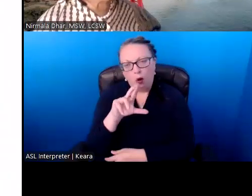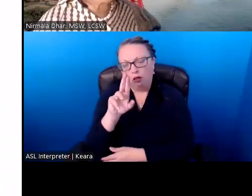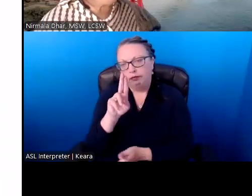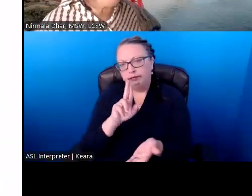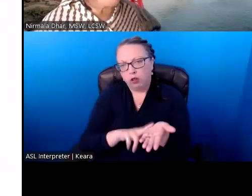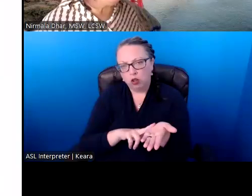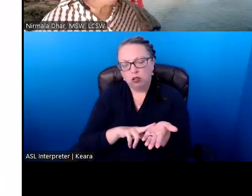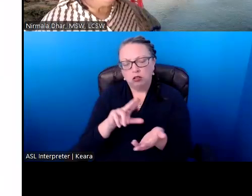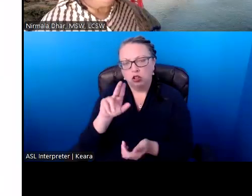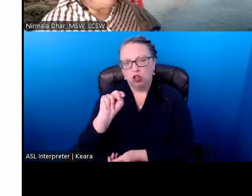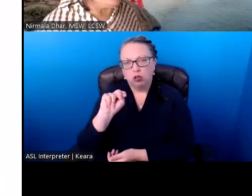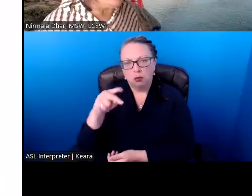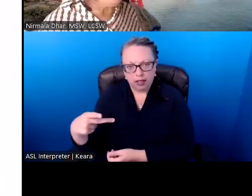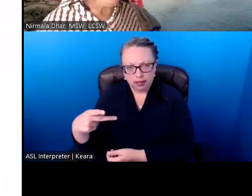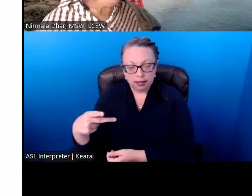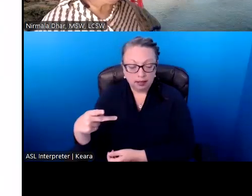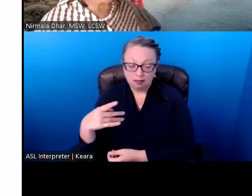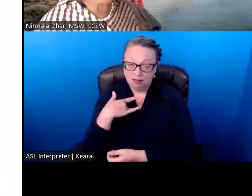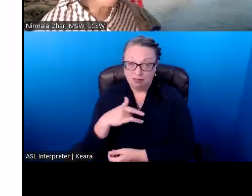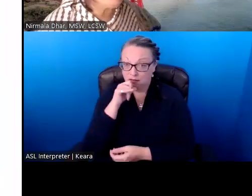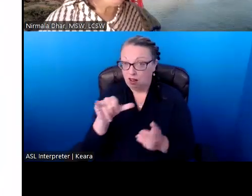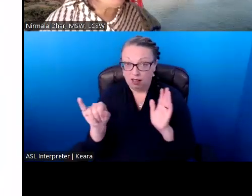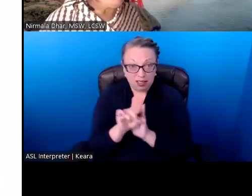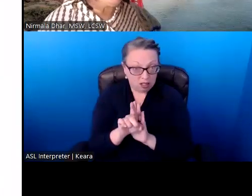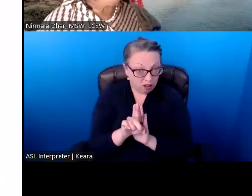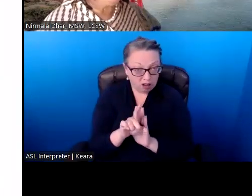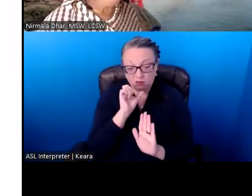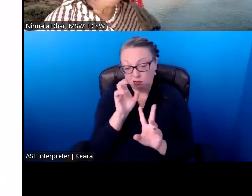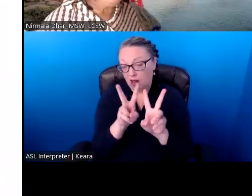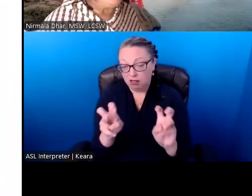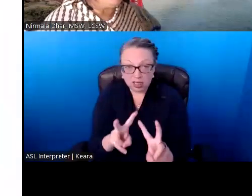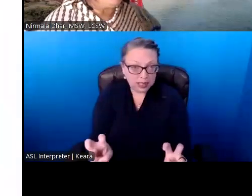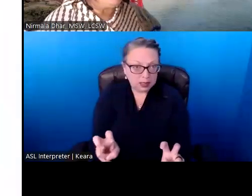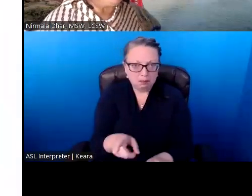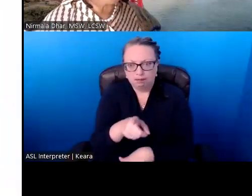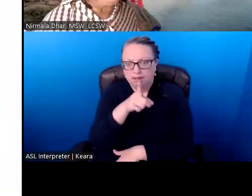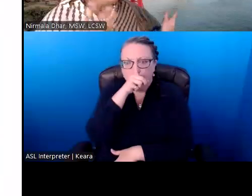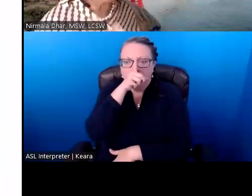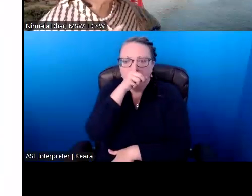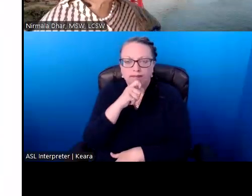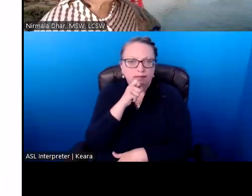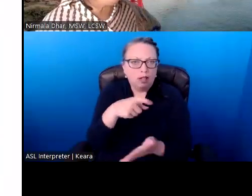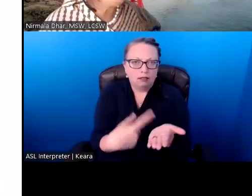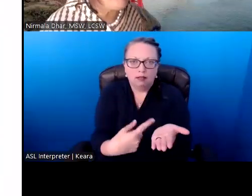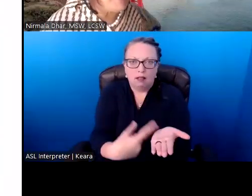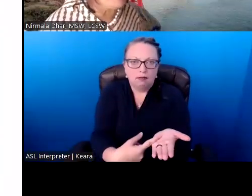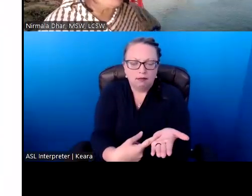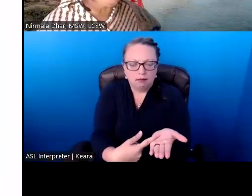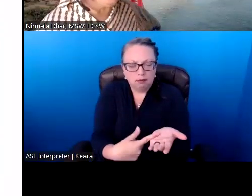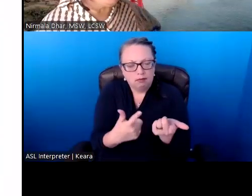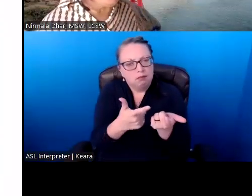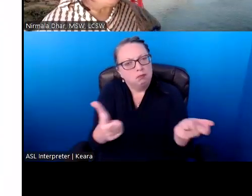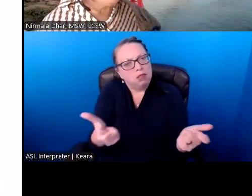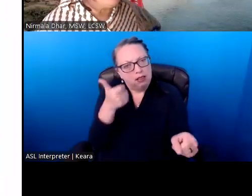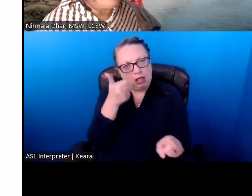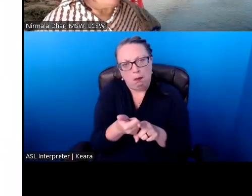is often not identified, assessed, or even spoken about. And it has a profound impact on